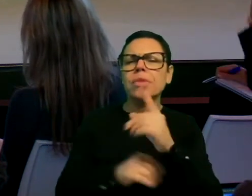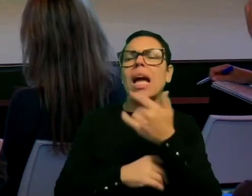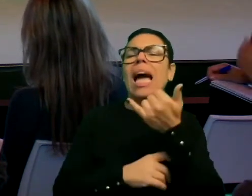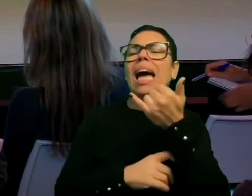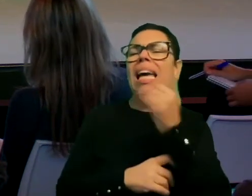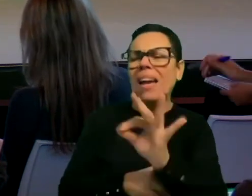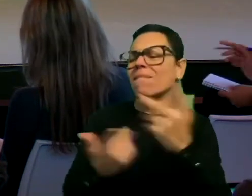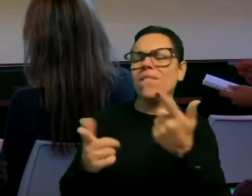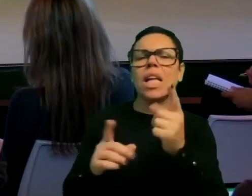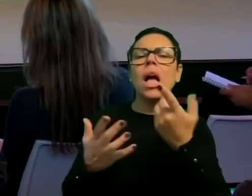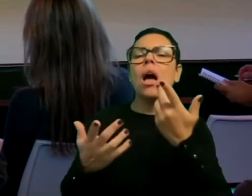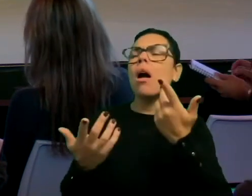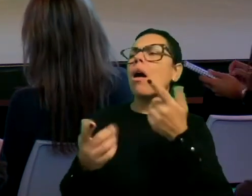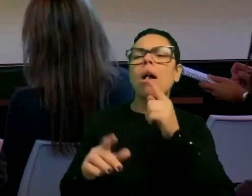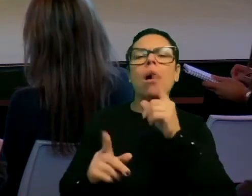for those who are not?